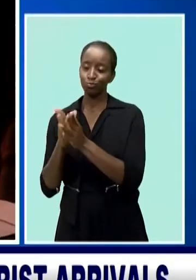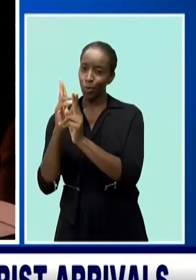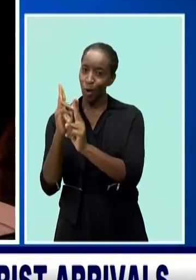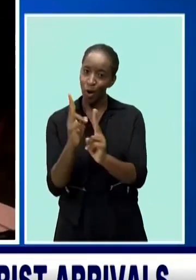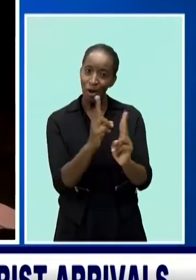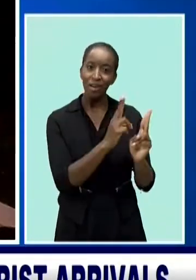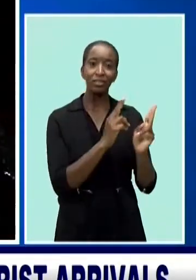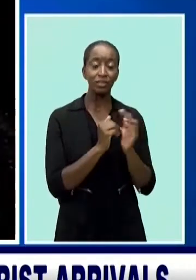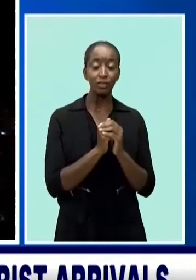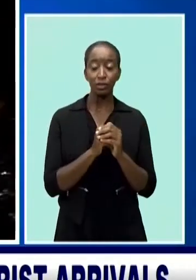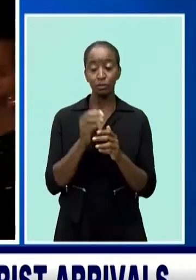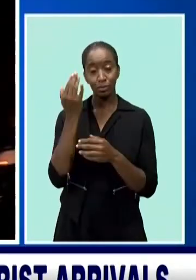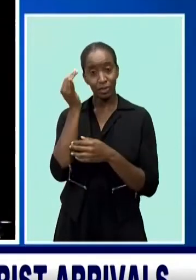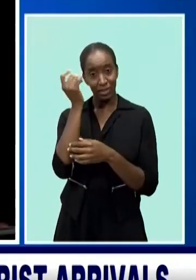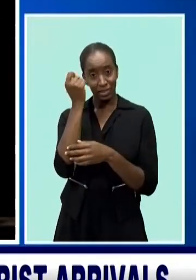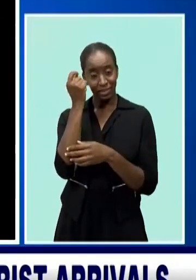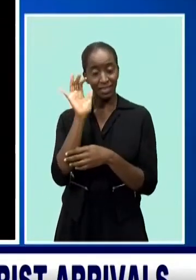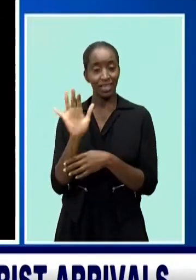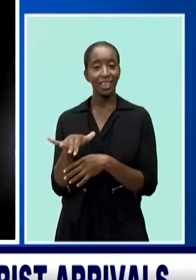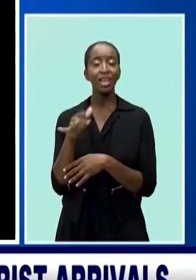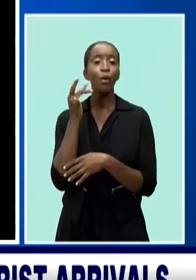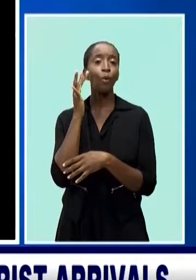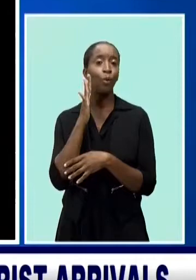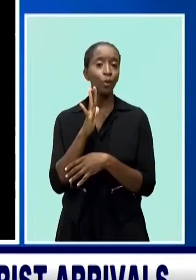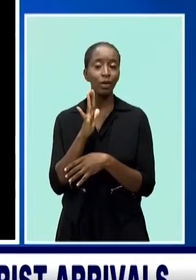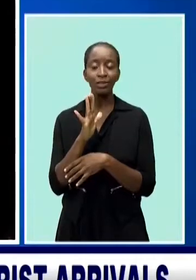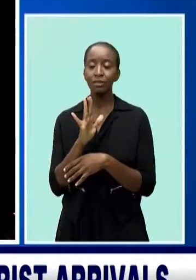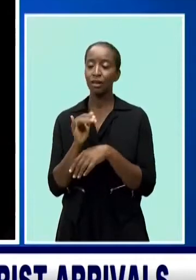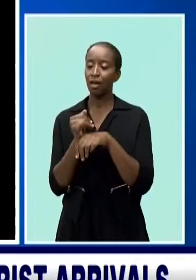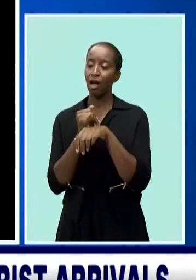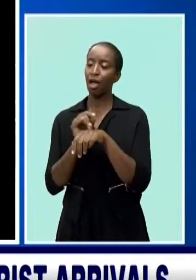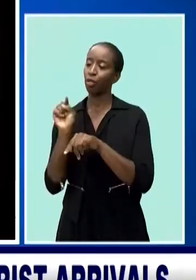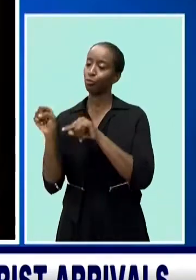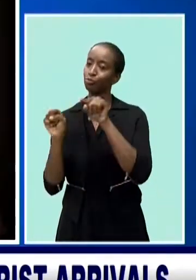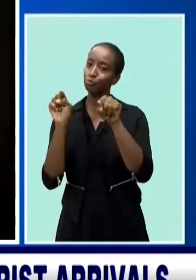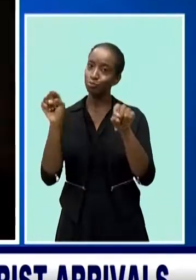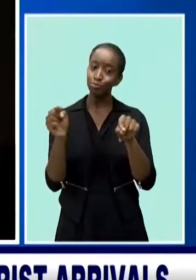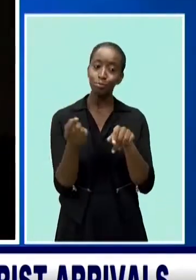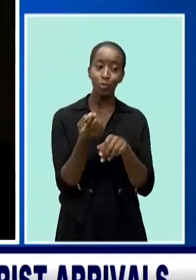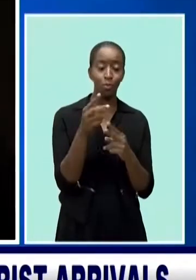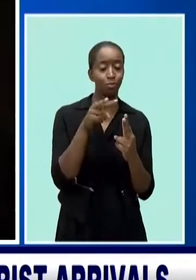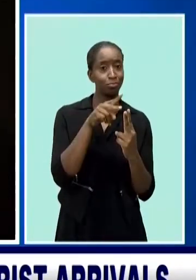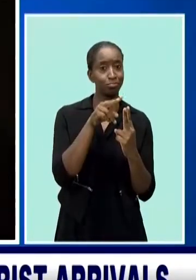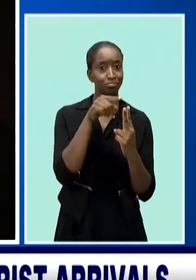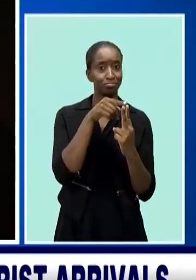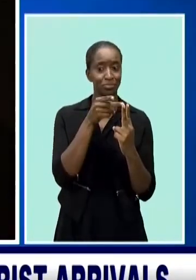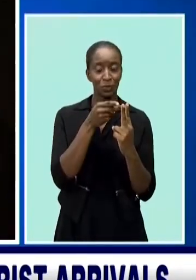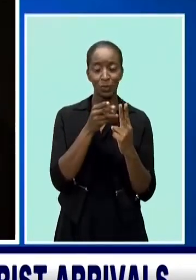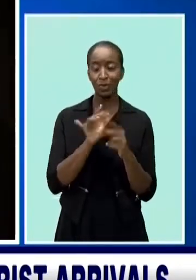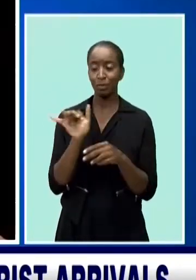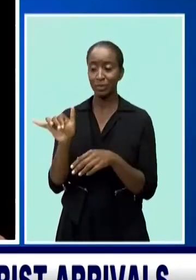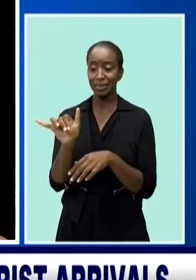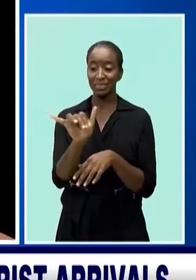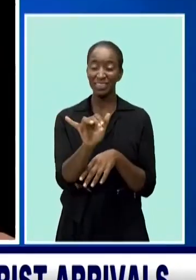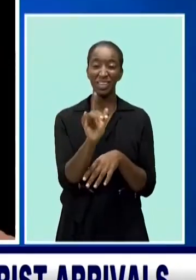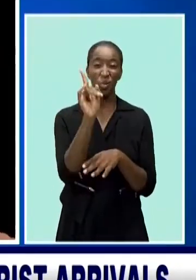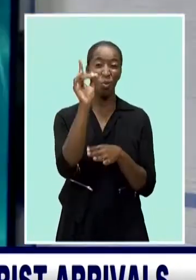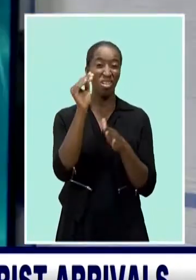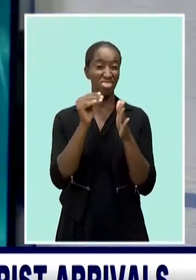across the Caribbean. Mr. Austin encouraged the visitors to spread the word not only about the resort, but about